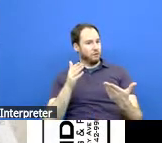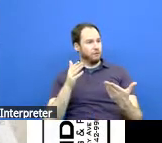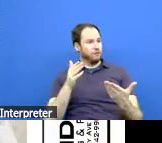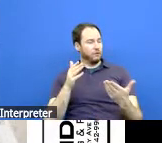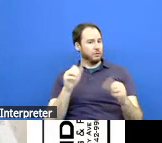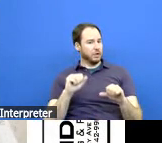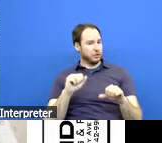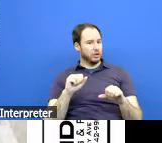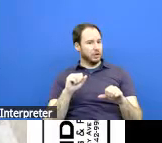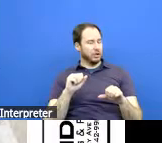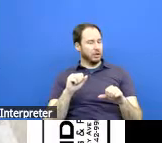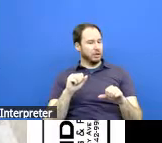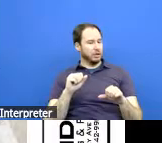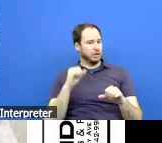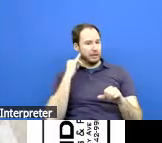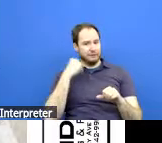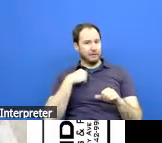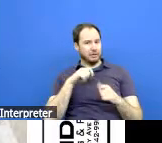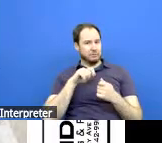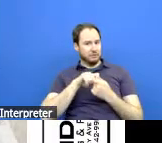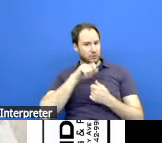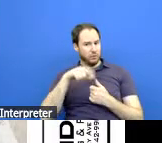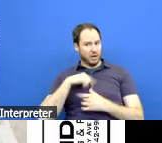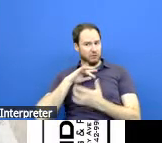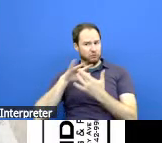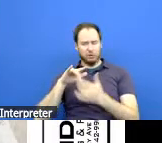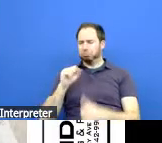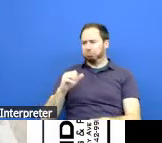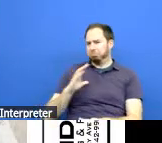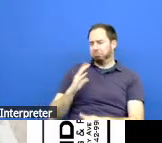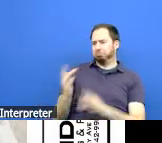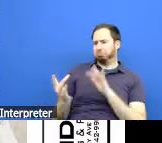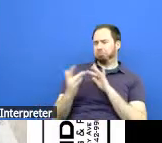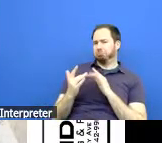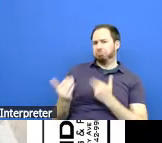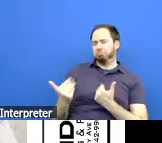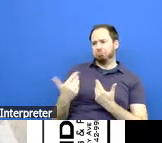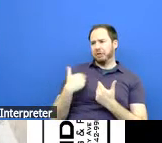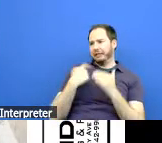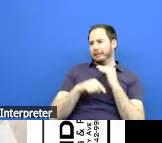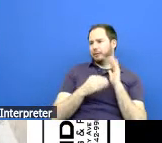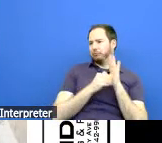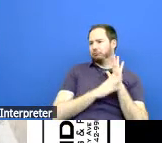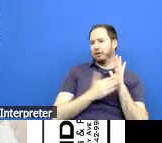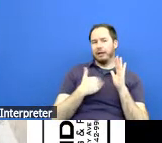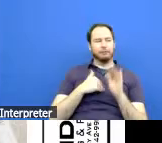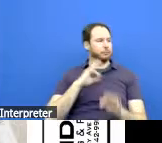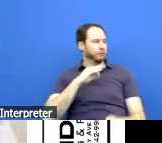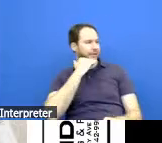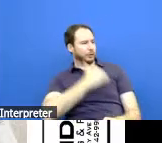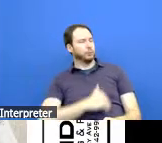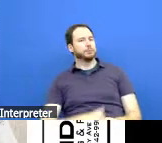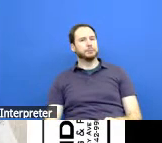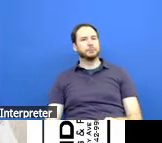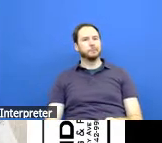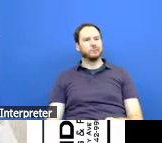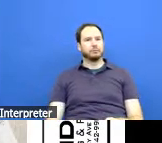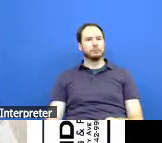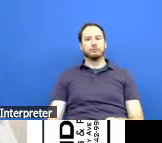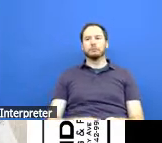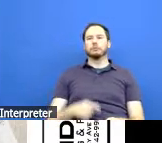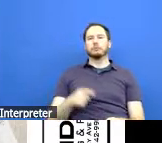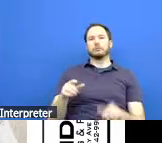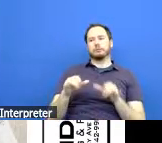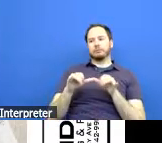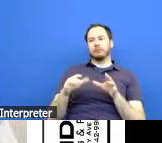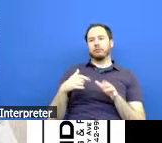to, if I had any specific questions, I could reach out. So, okay, perfect. Okay. I just want, well,